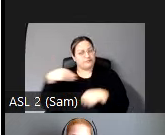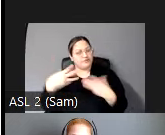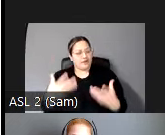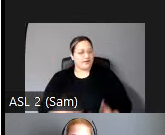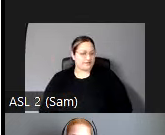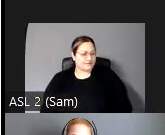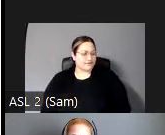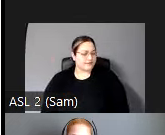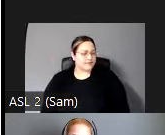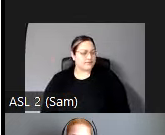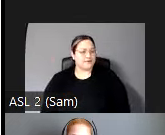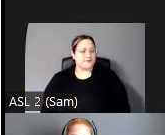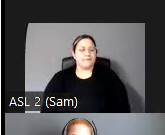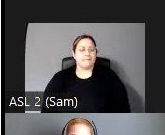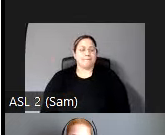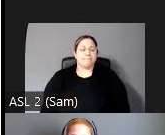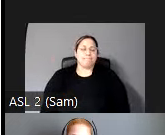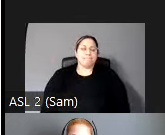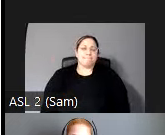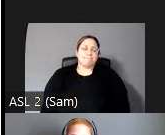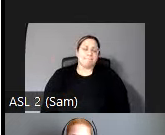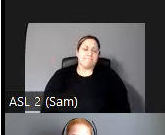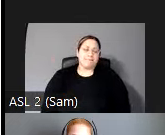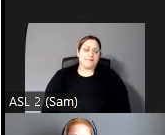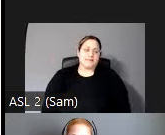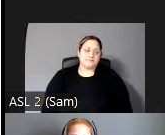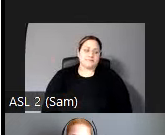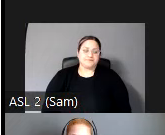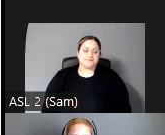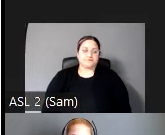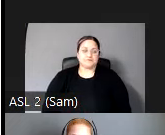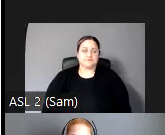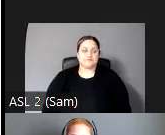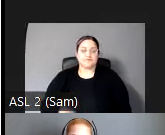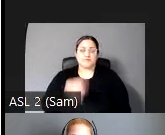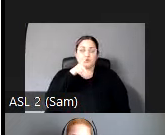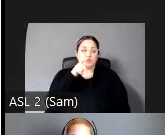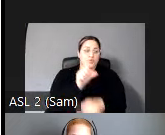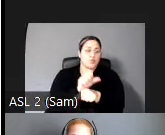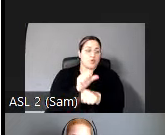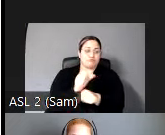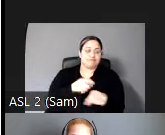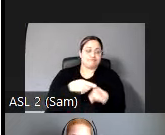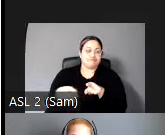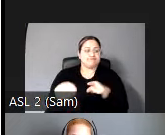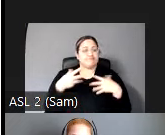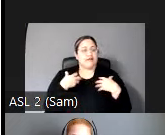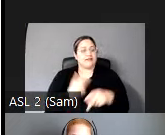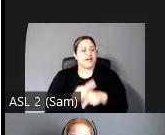And let's not forget our healthcare workers. You know, one of the real challenges is making sure that they